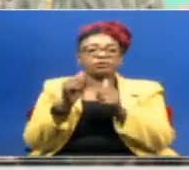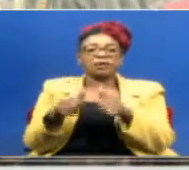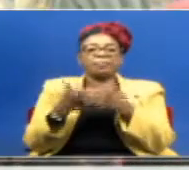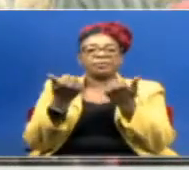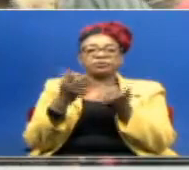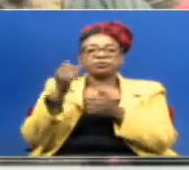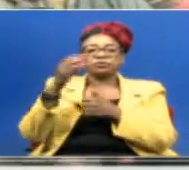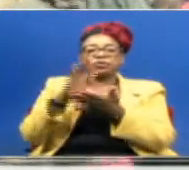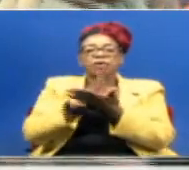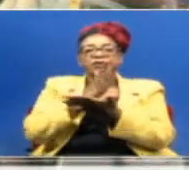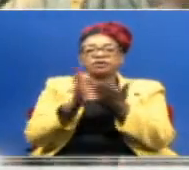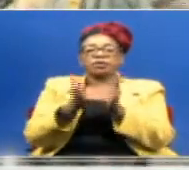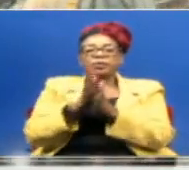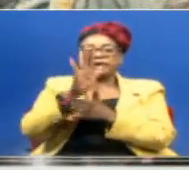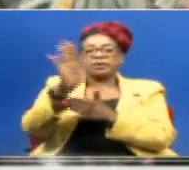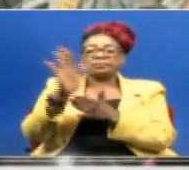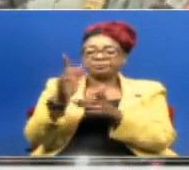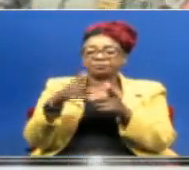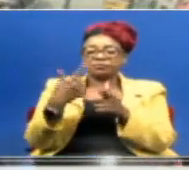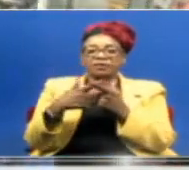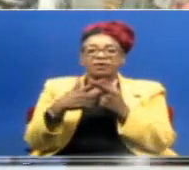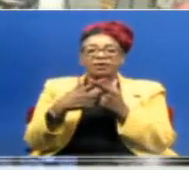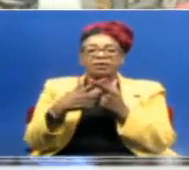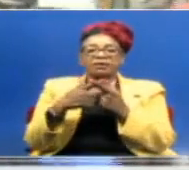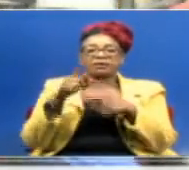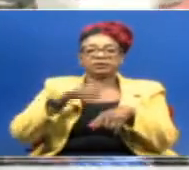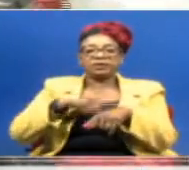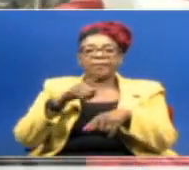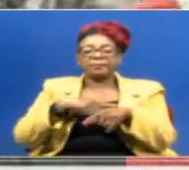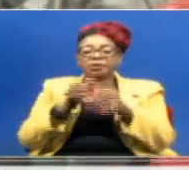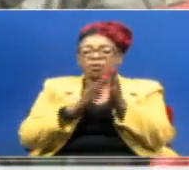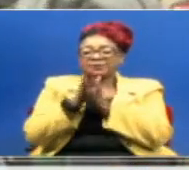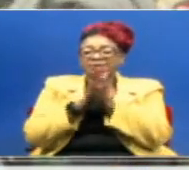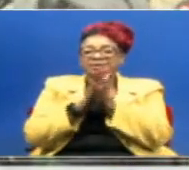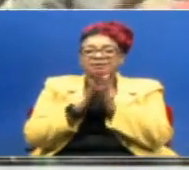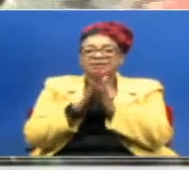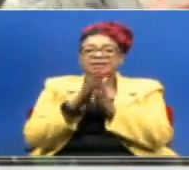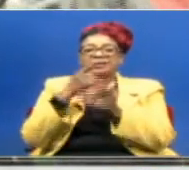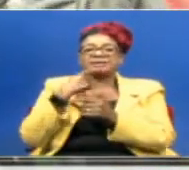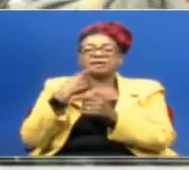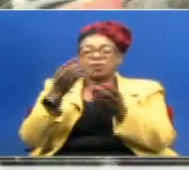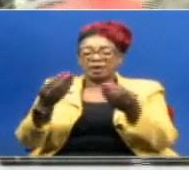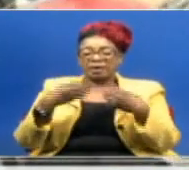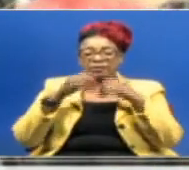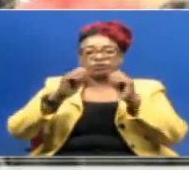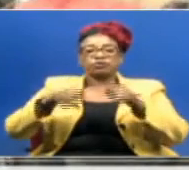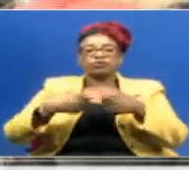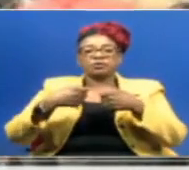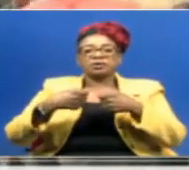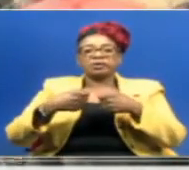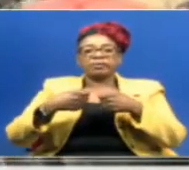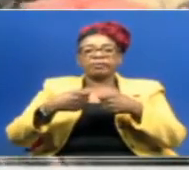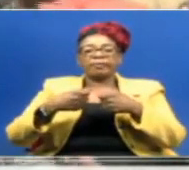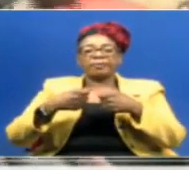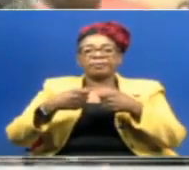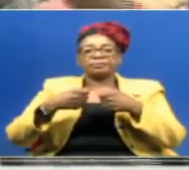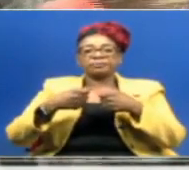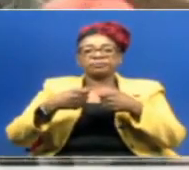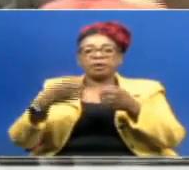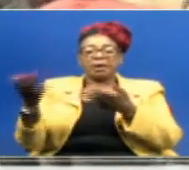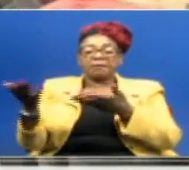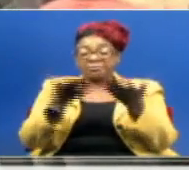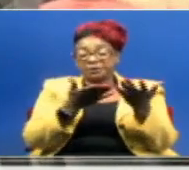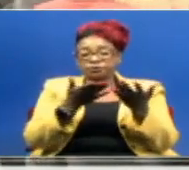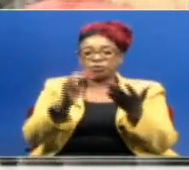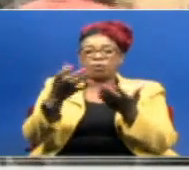him, and when he got interested, he told me he'll give me a shoes I bring to Omuse. He was really